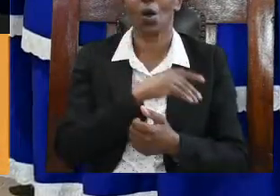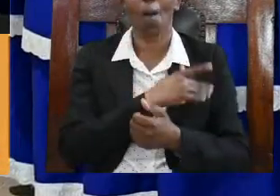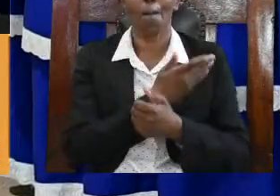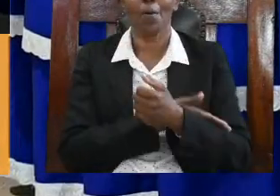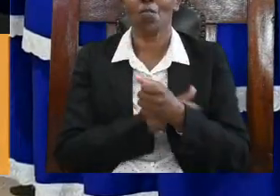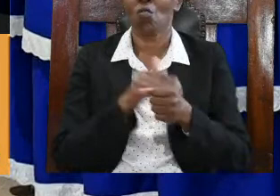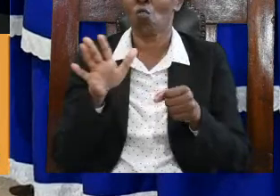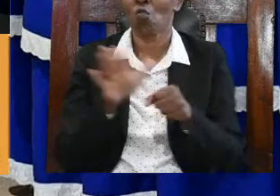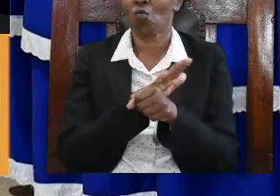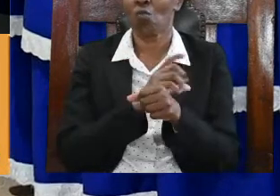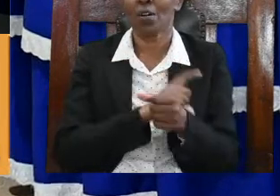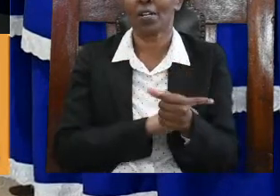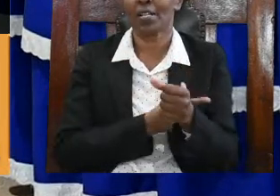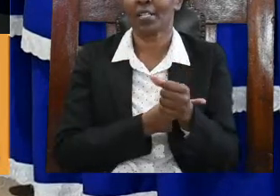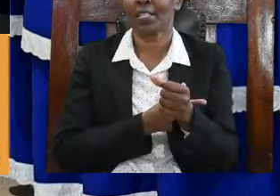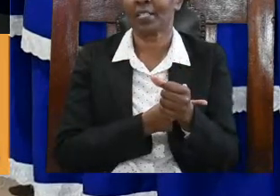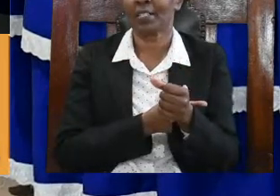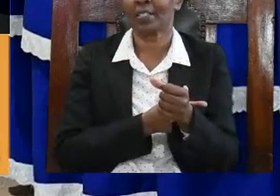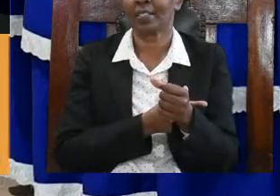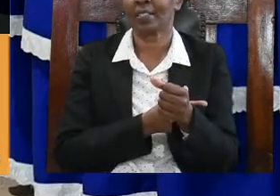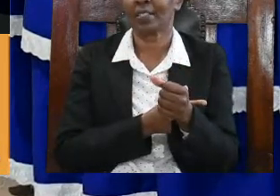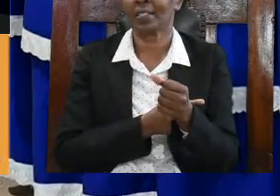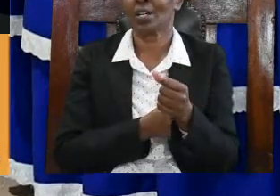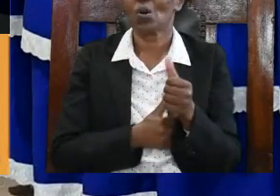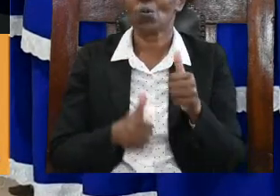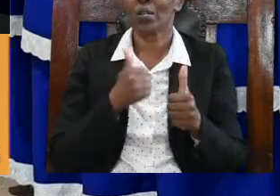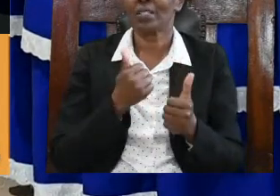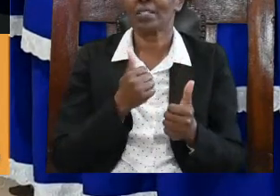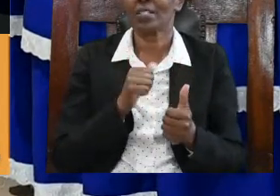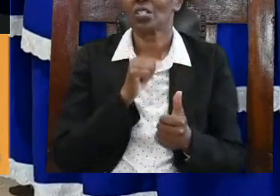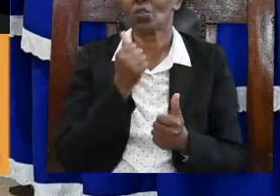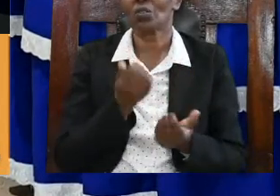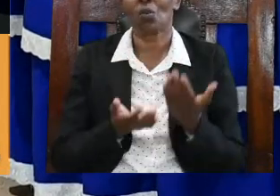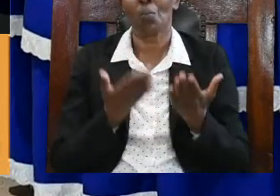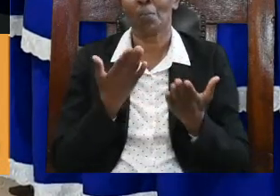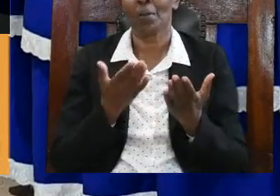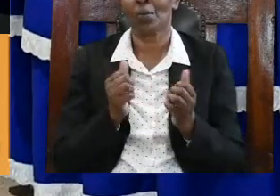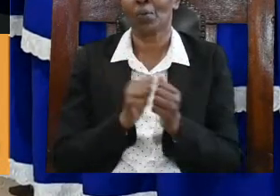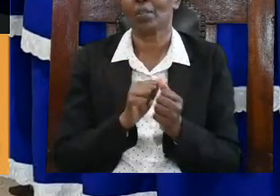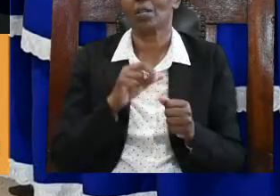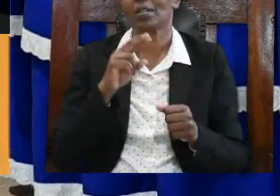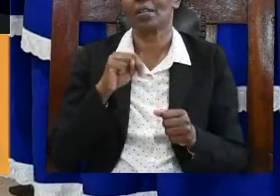powerful grace, unmatchable grace.